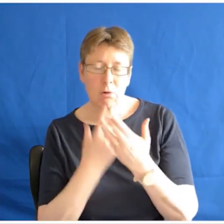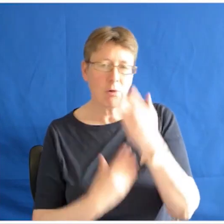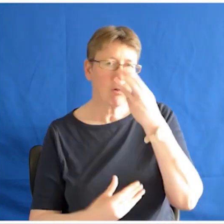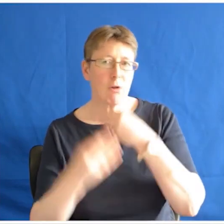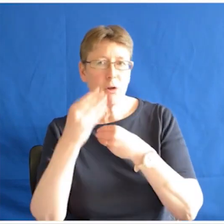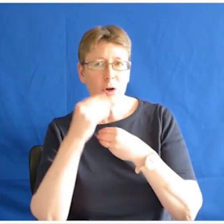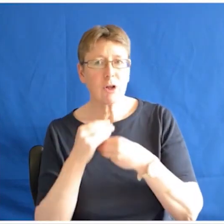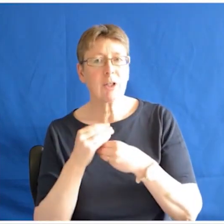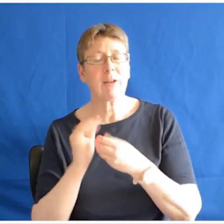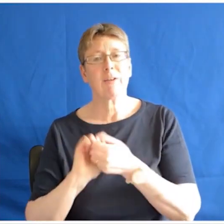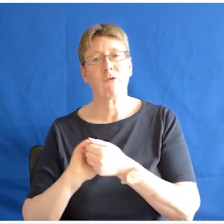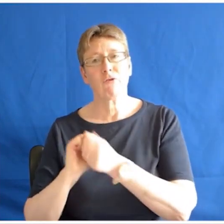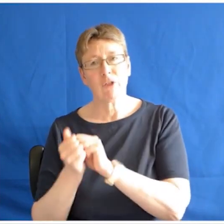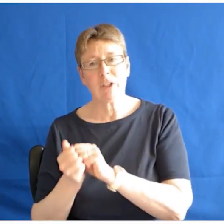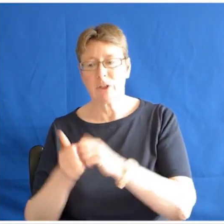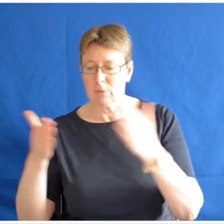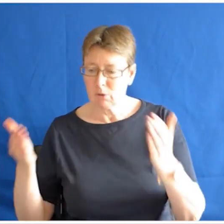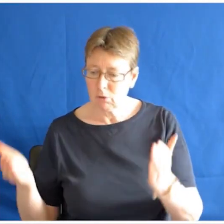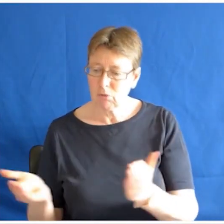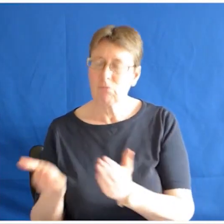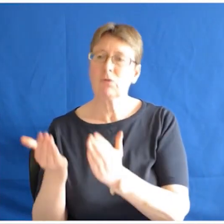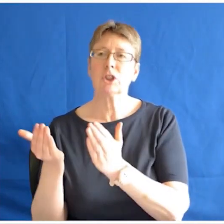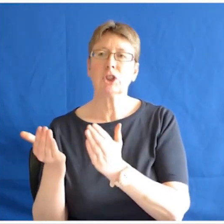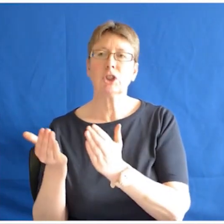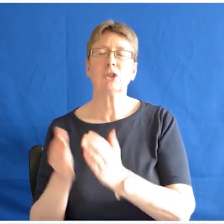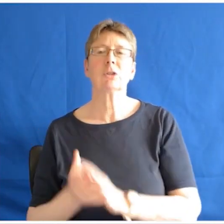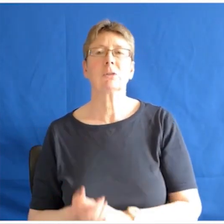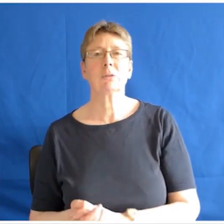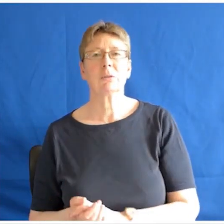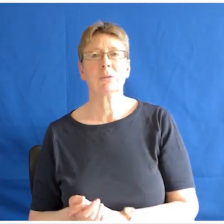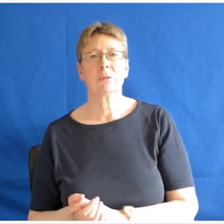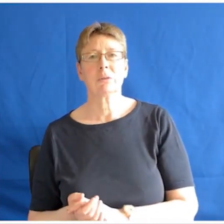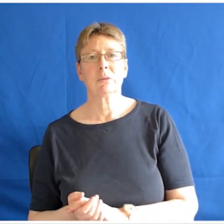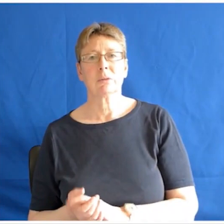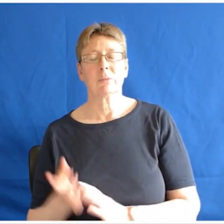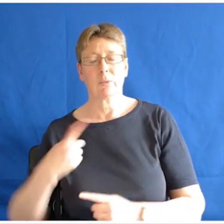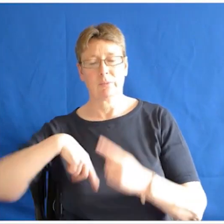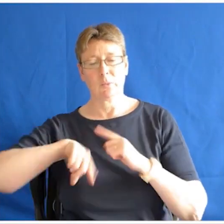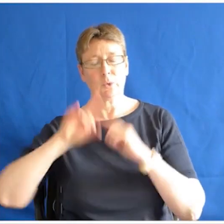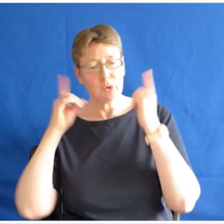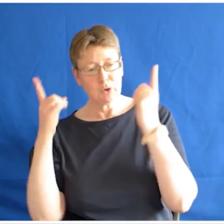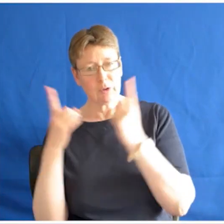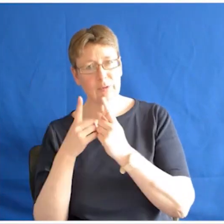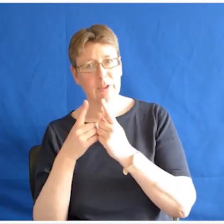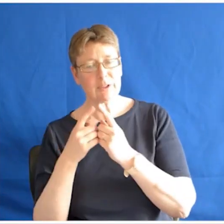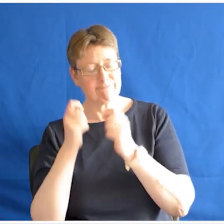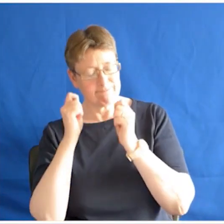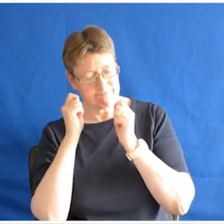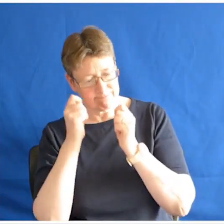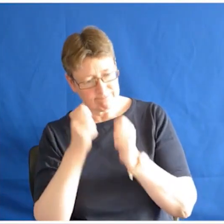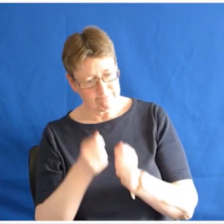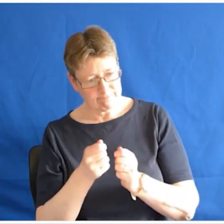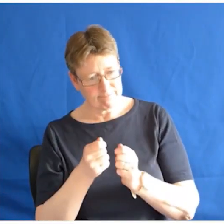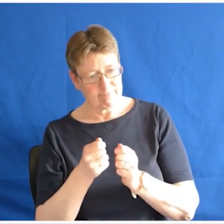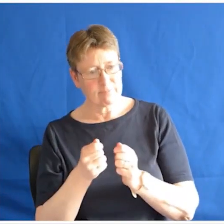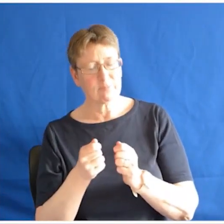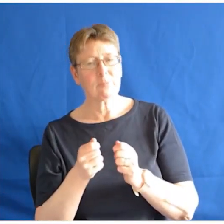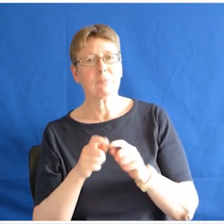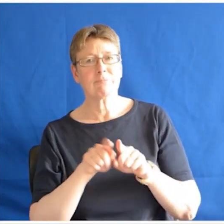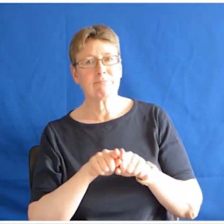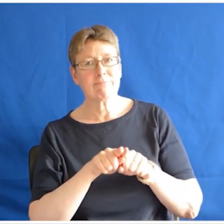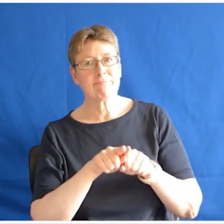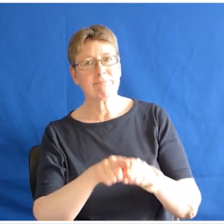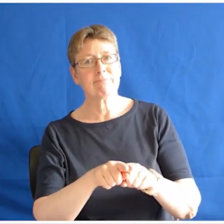scholarship, a community of friendship and encouragement. As a university, we acknowledge gratefully